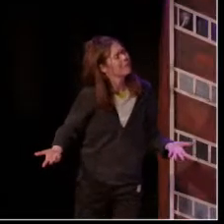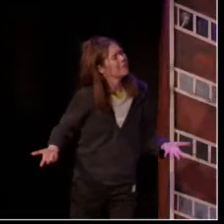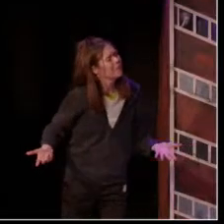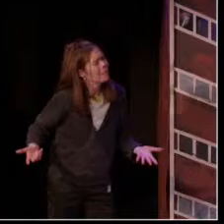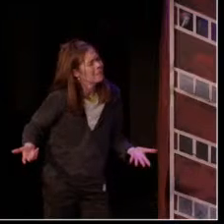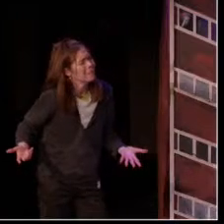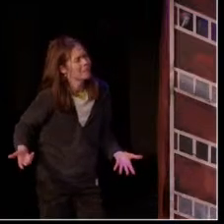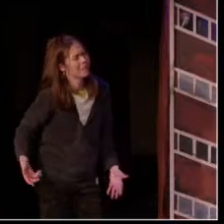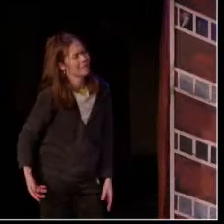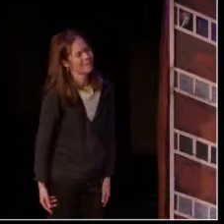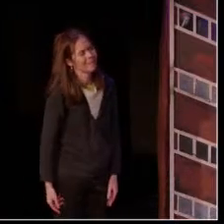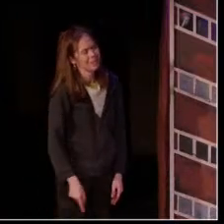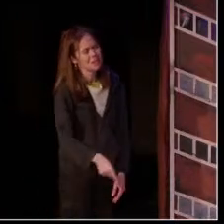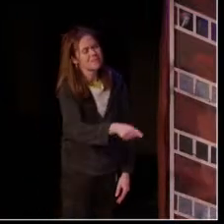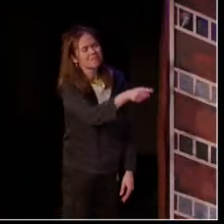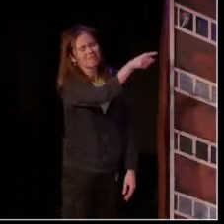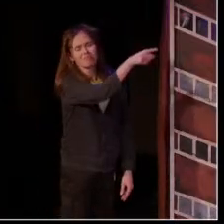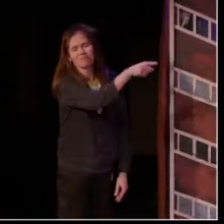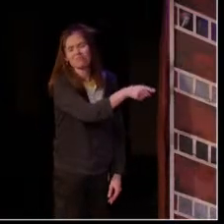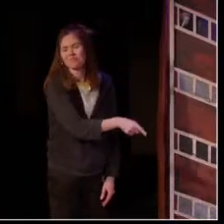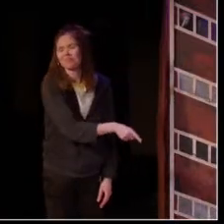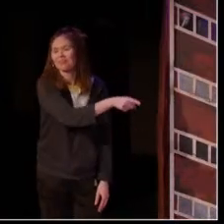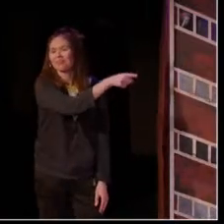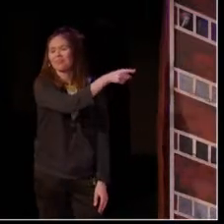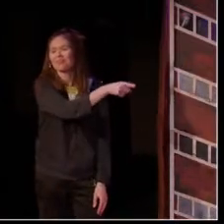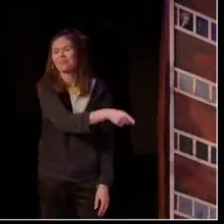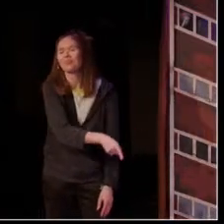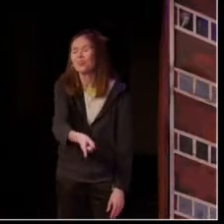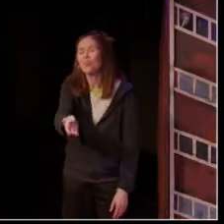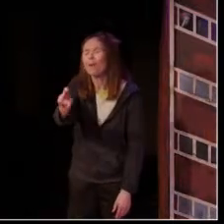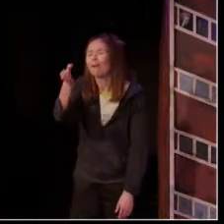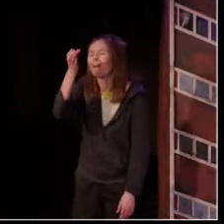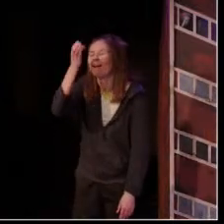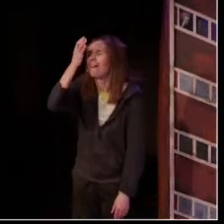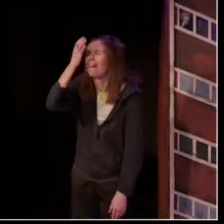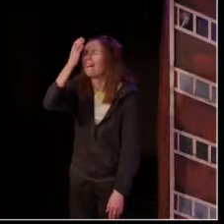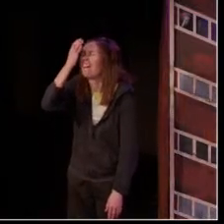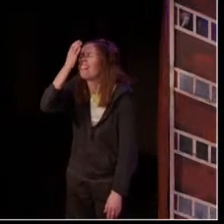Either you were born a fool, or you've grown ignorant with age.